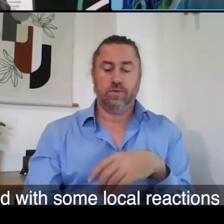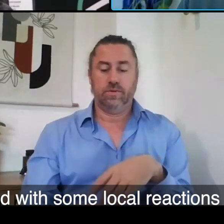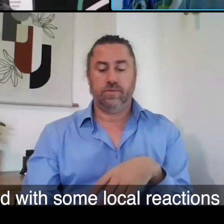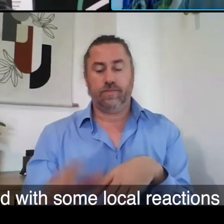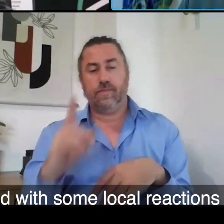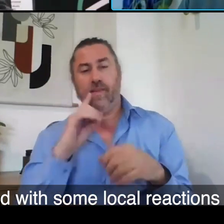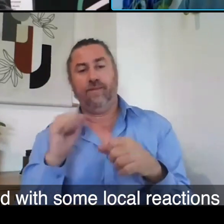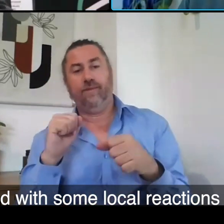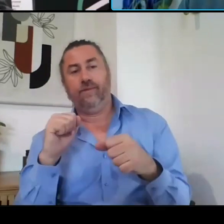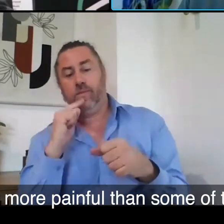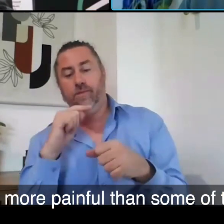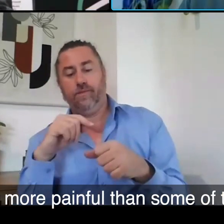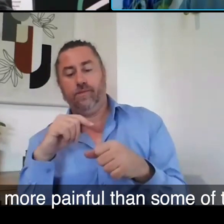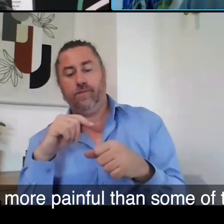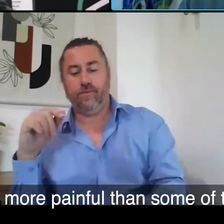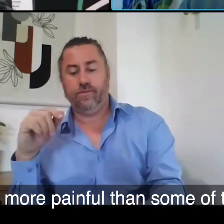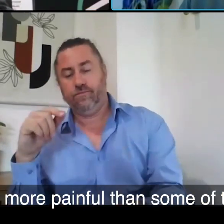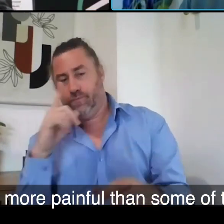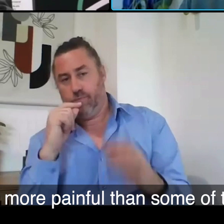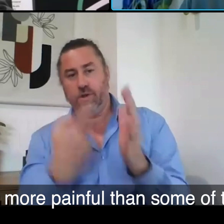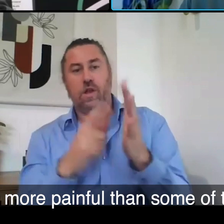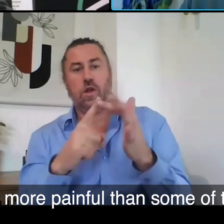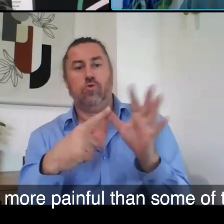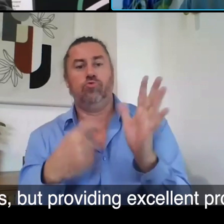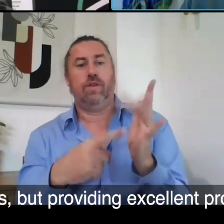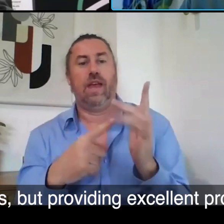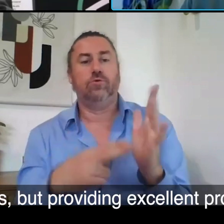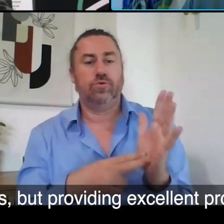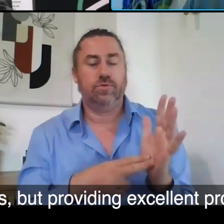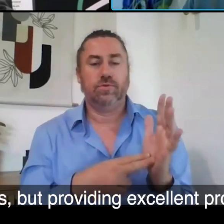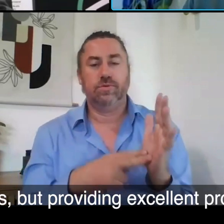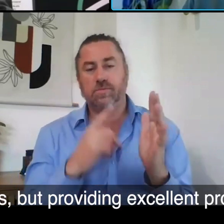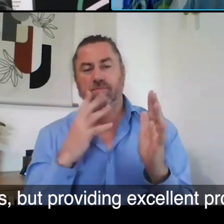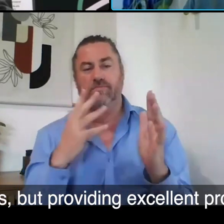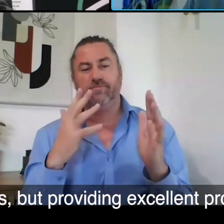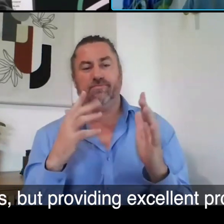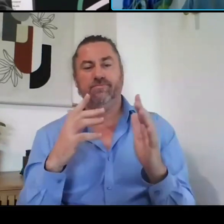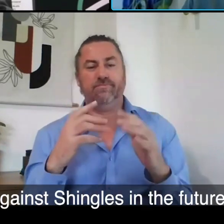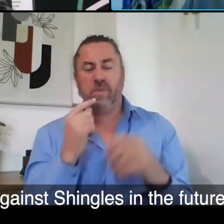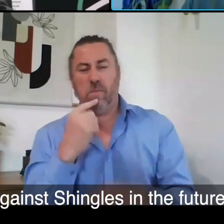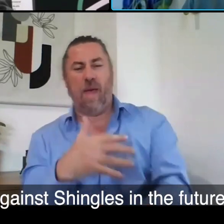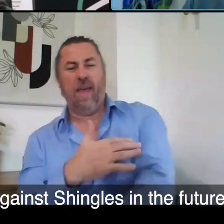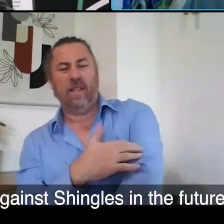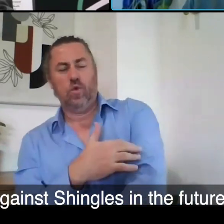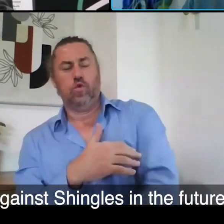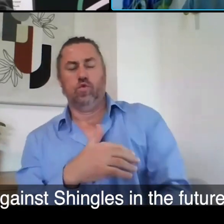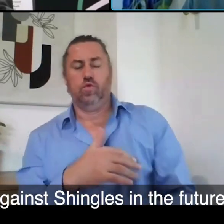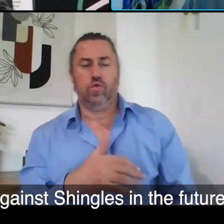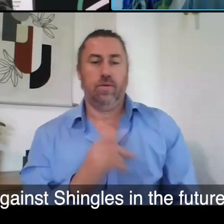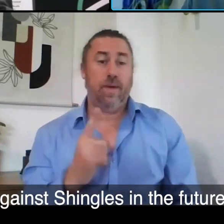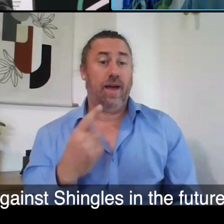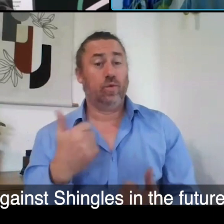local reactions and can be a little bit more painful than some of the other vaccines, but providing excellent protection